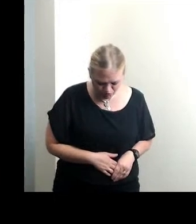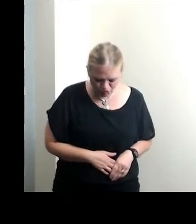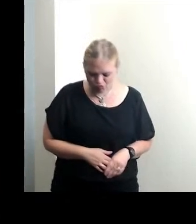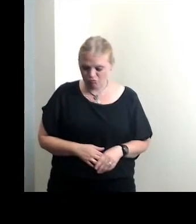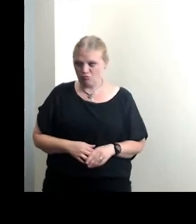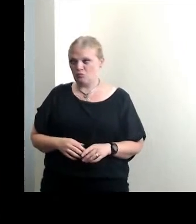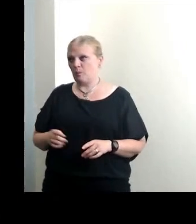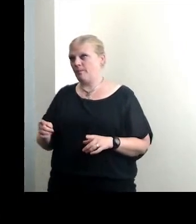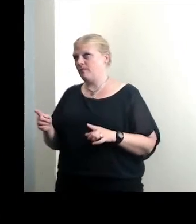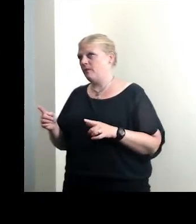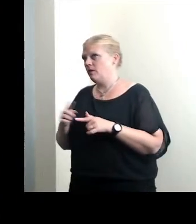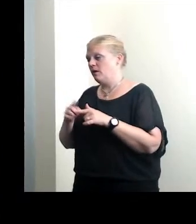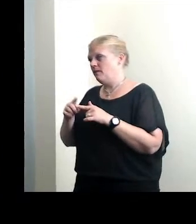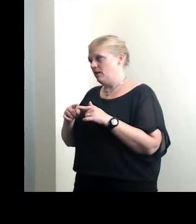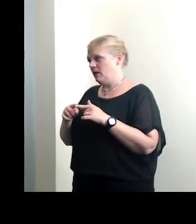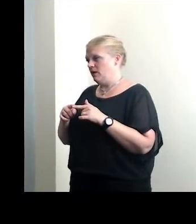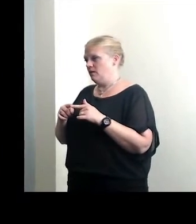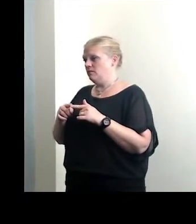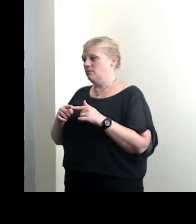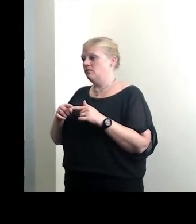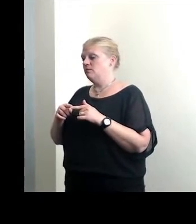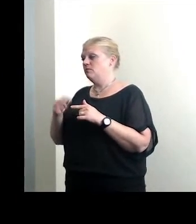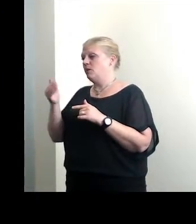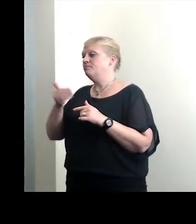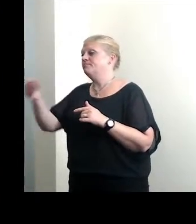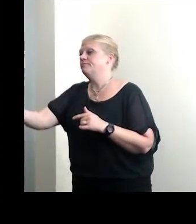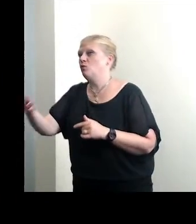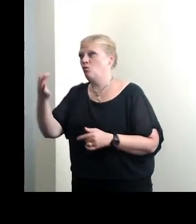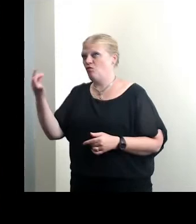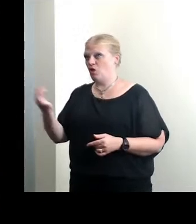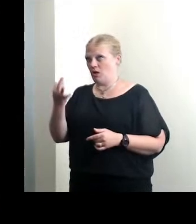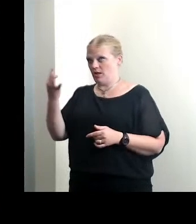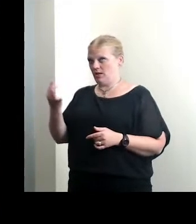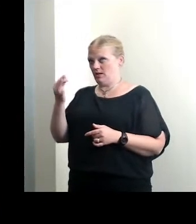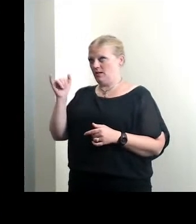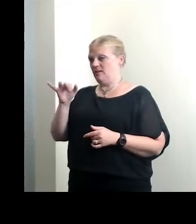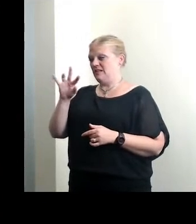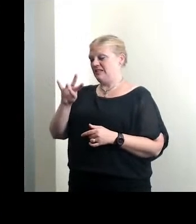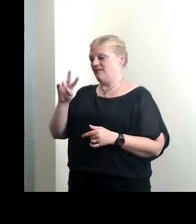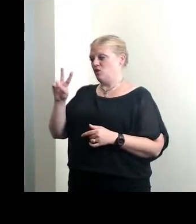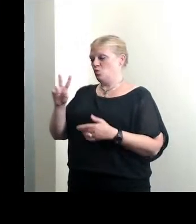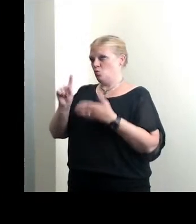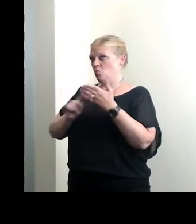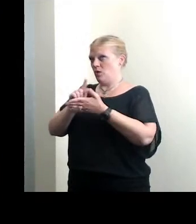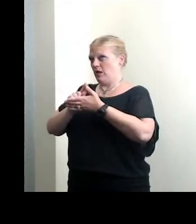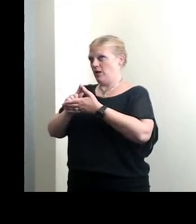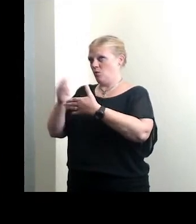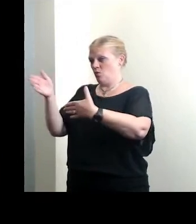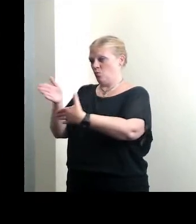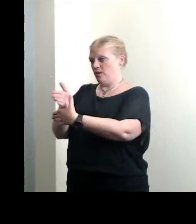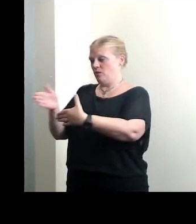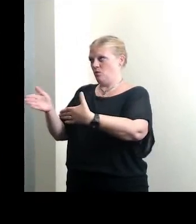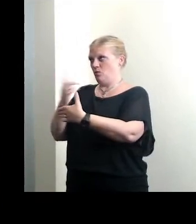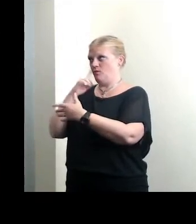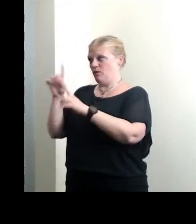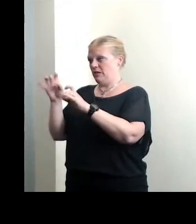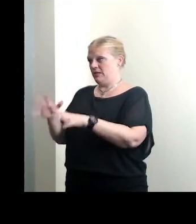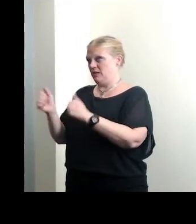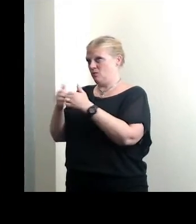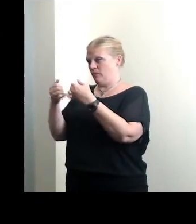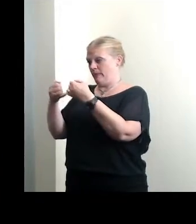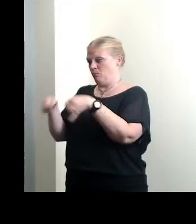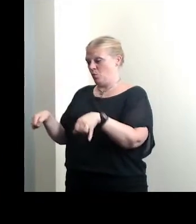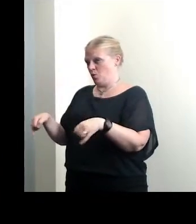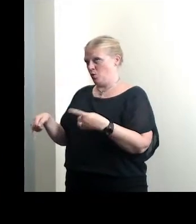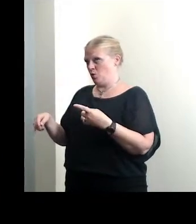And then real quickly, looking ahead to Friday, knowing that the 72-hour window starts for the test with the border